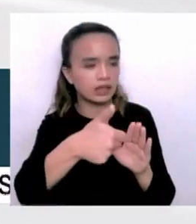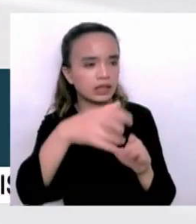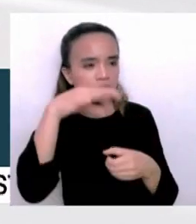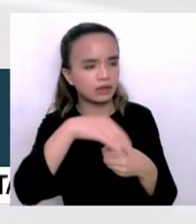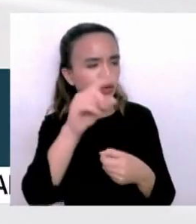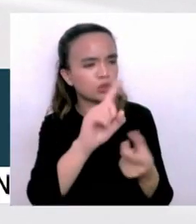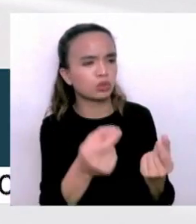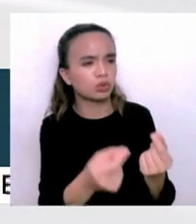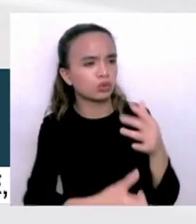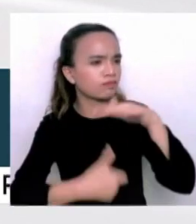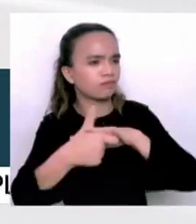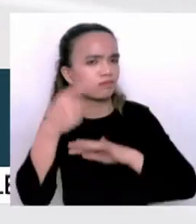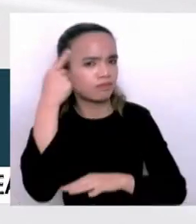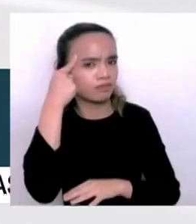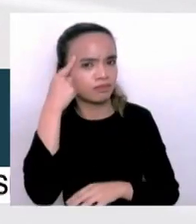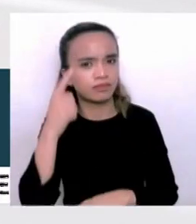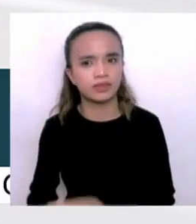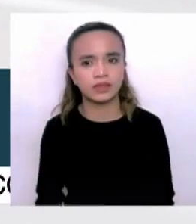thing that comes to mind?